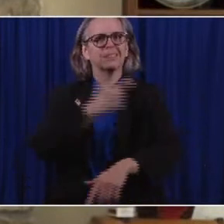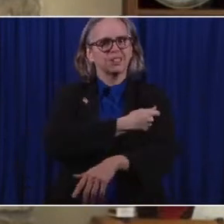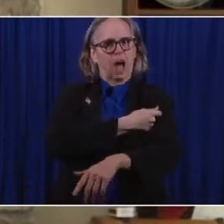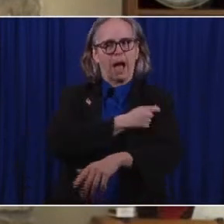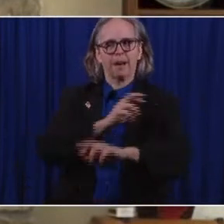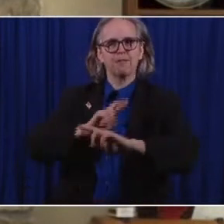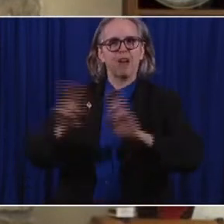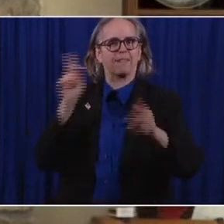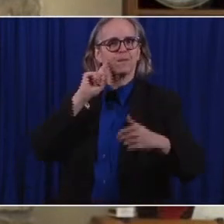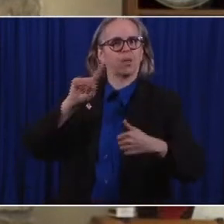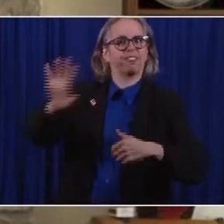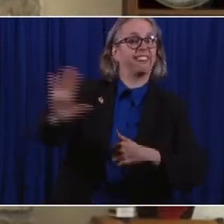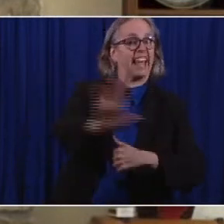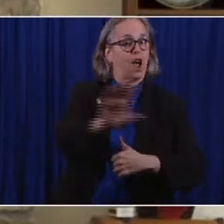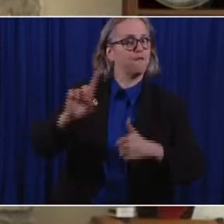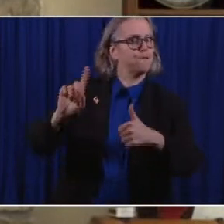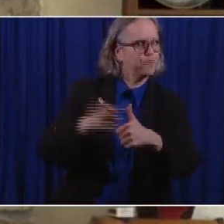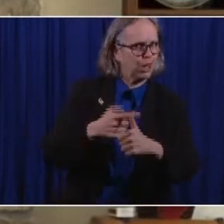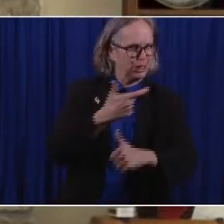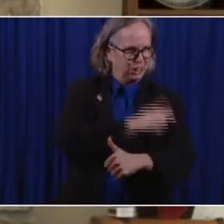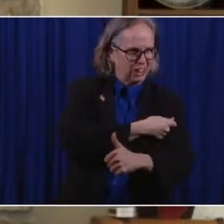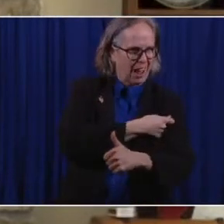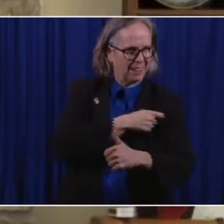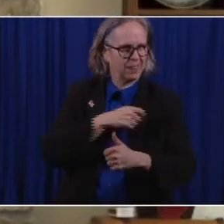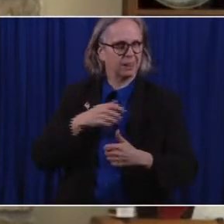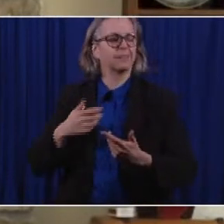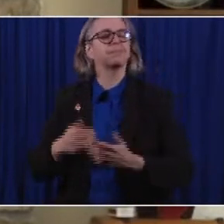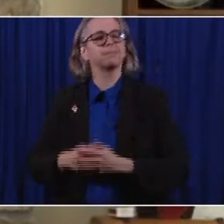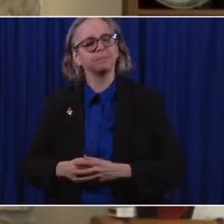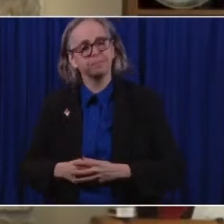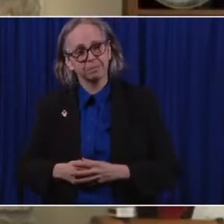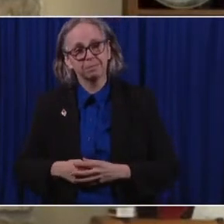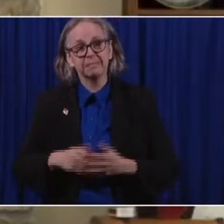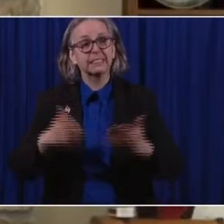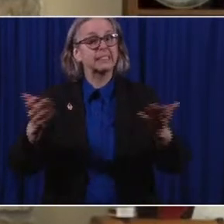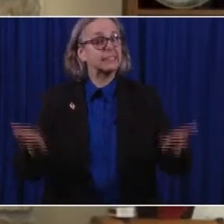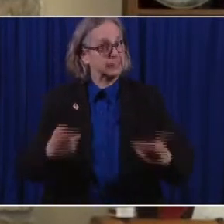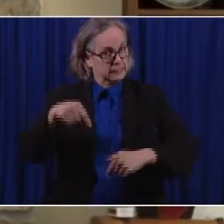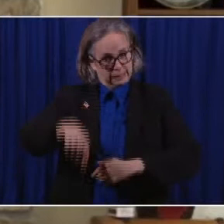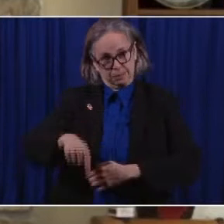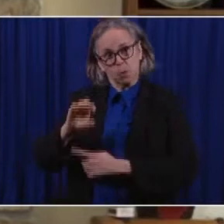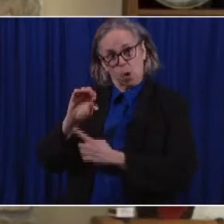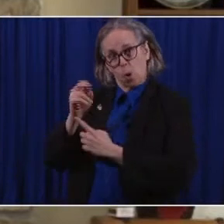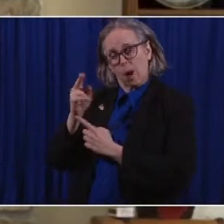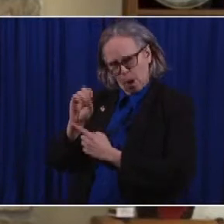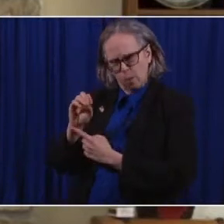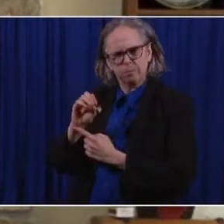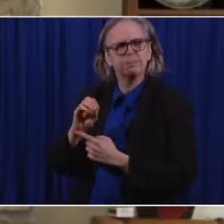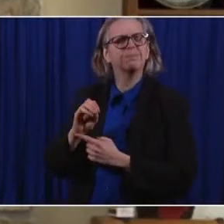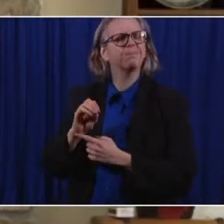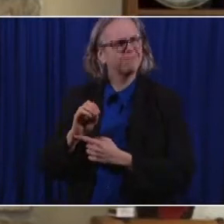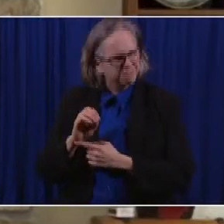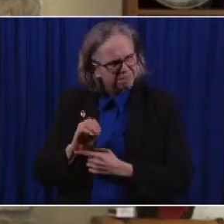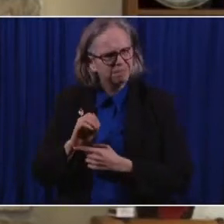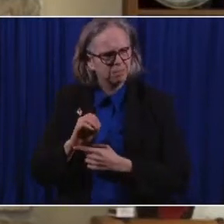to the federal government's figures, we have administered in Ohio better than 8% of